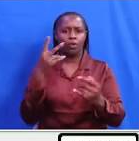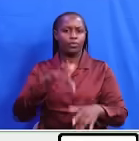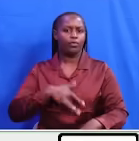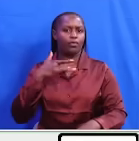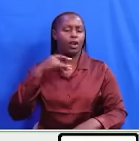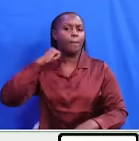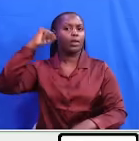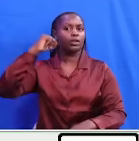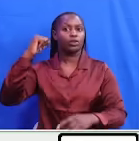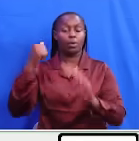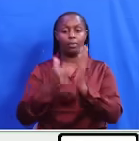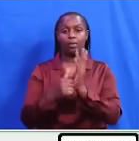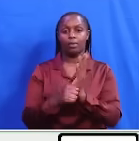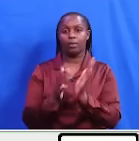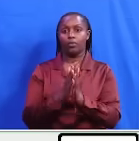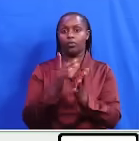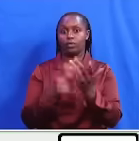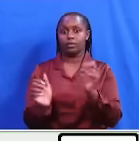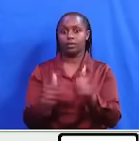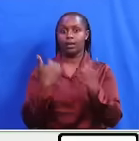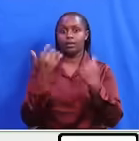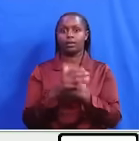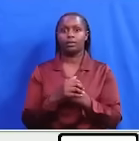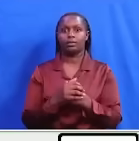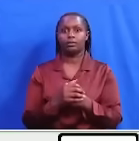within the vote-rich region.